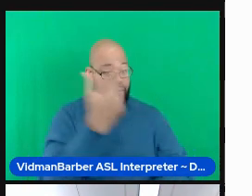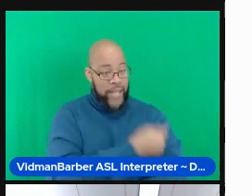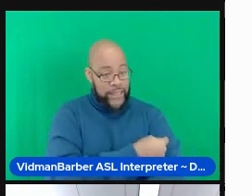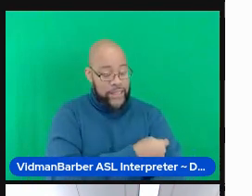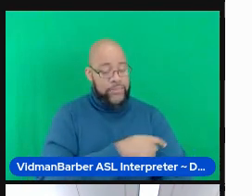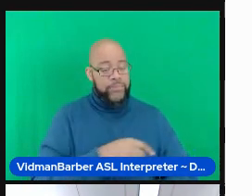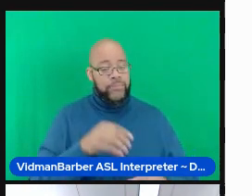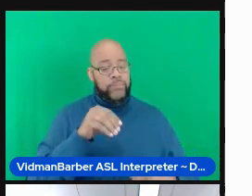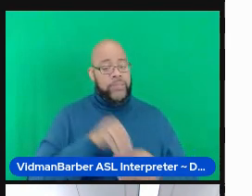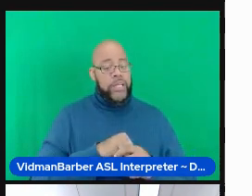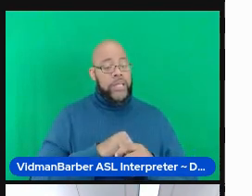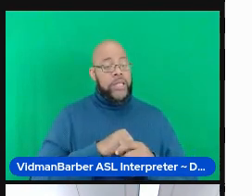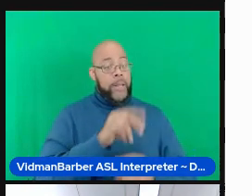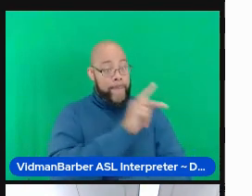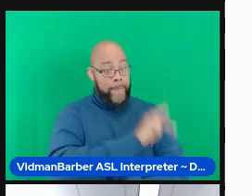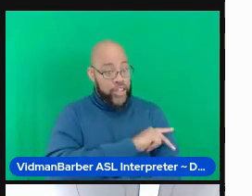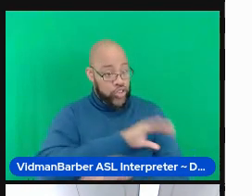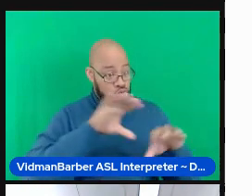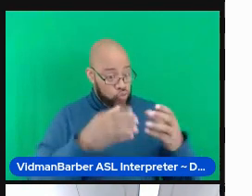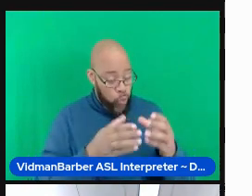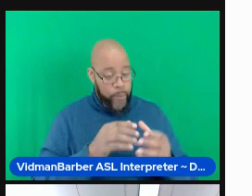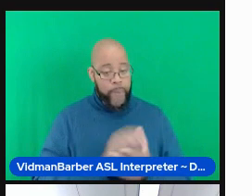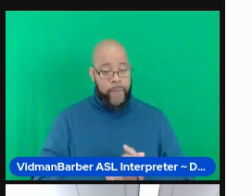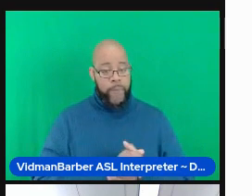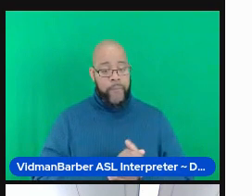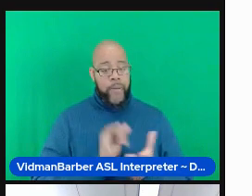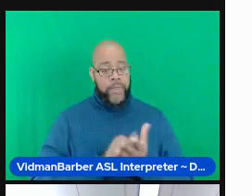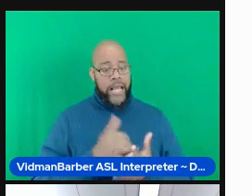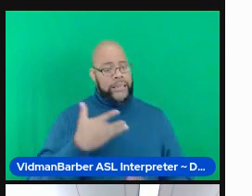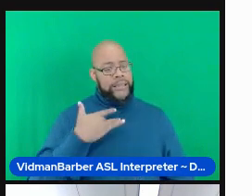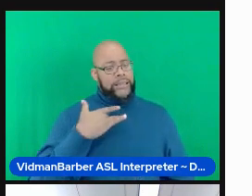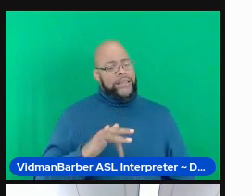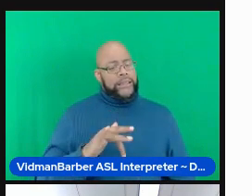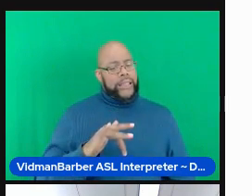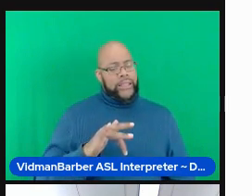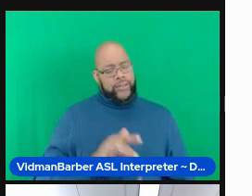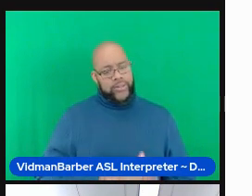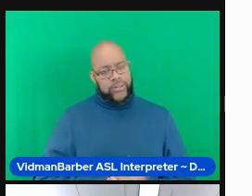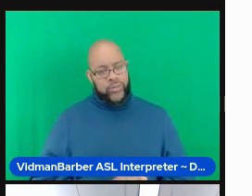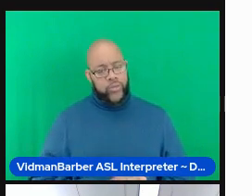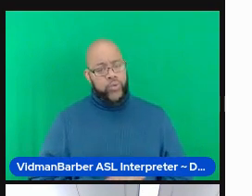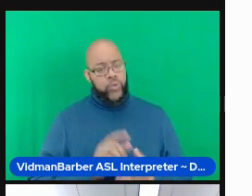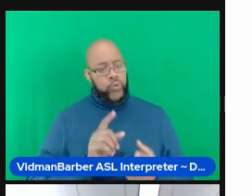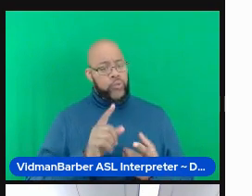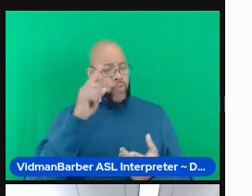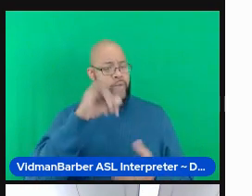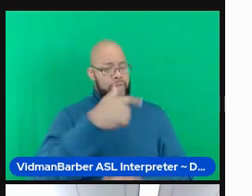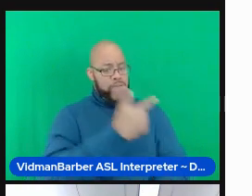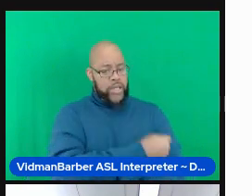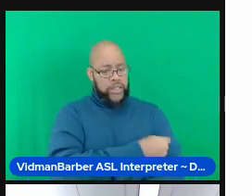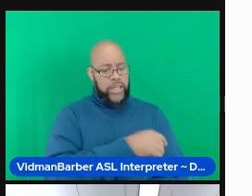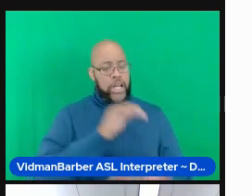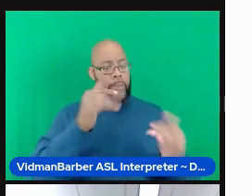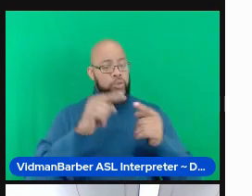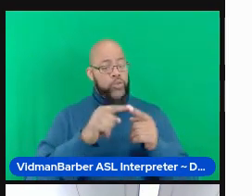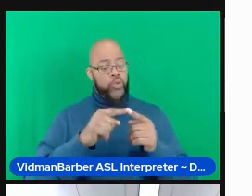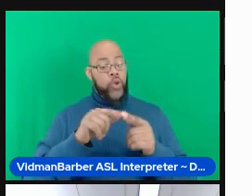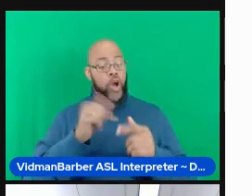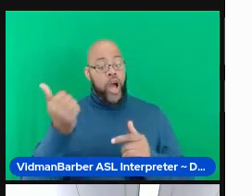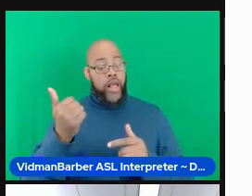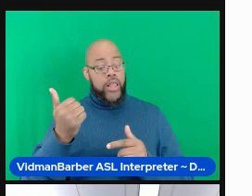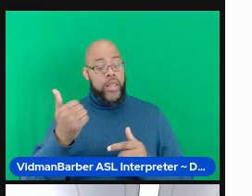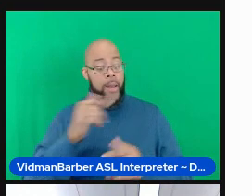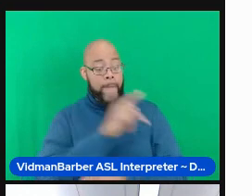in the subjects who were sensitized to the vaccine as compared to subjects who were not